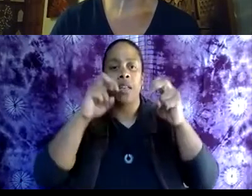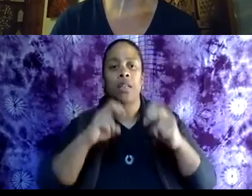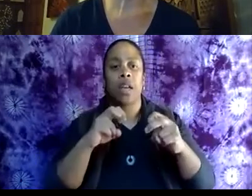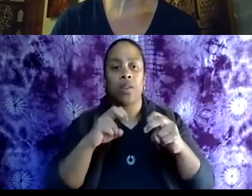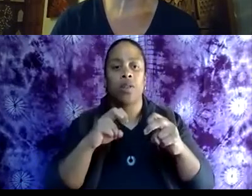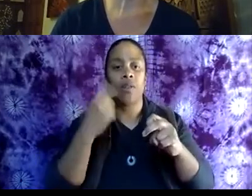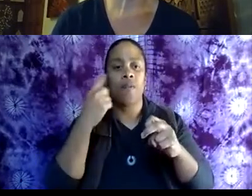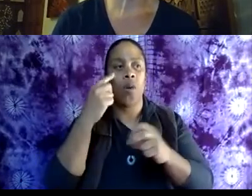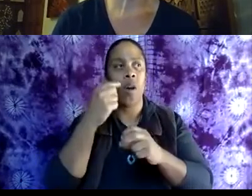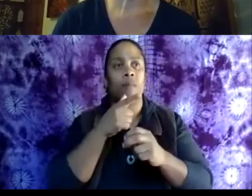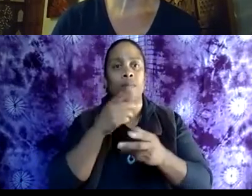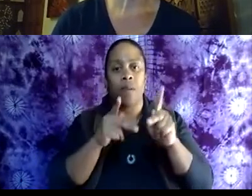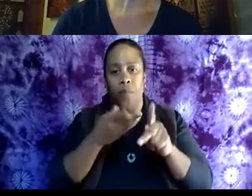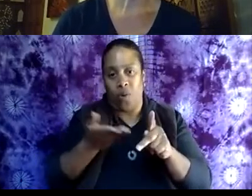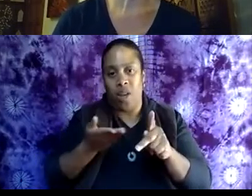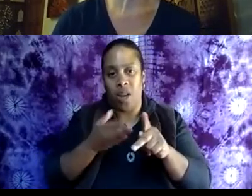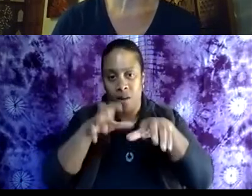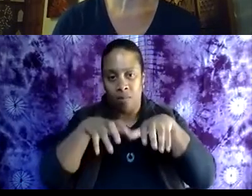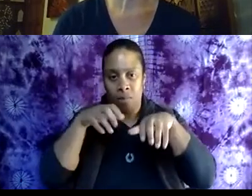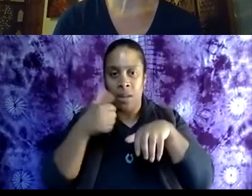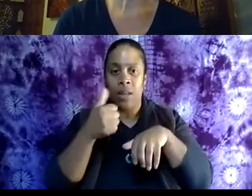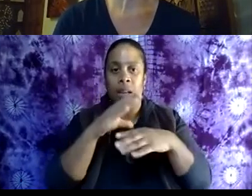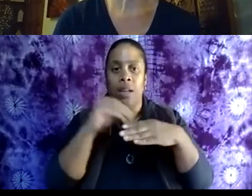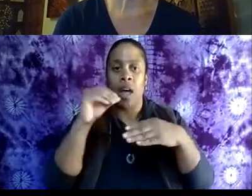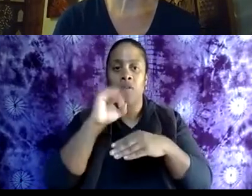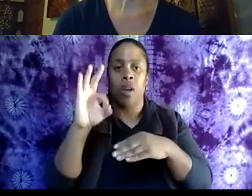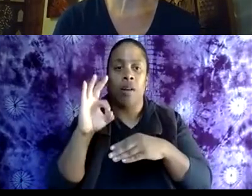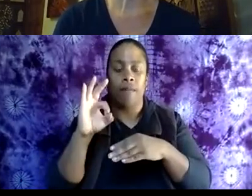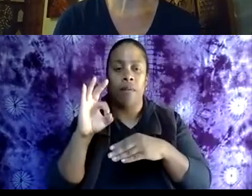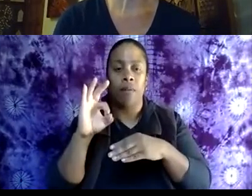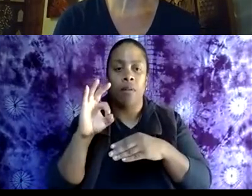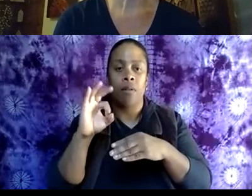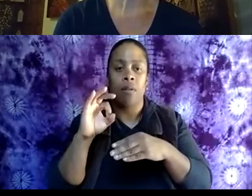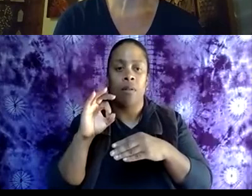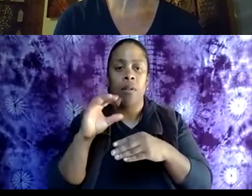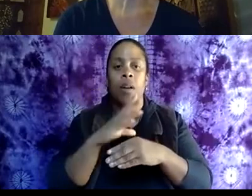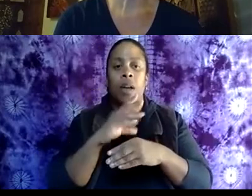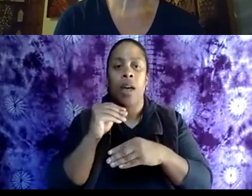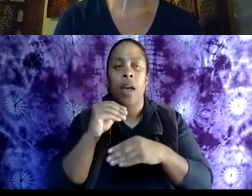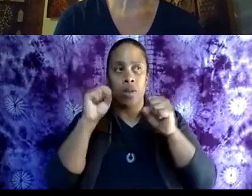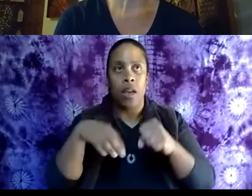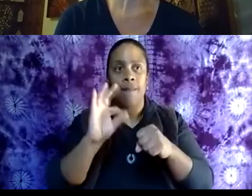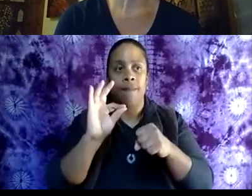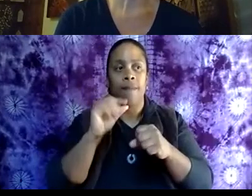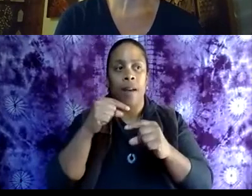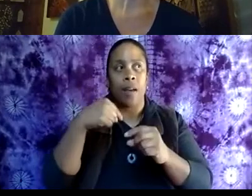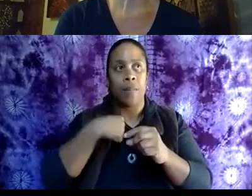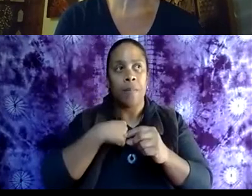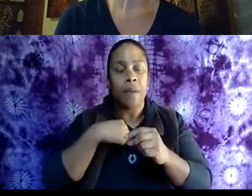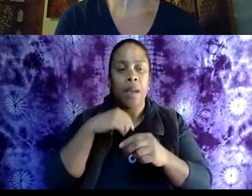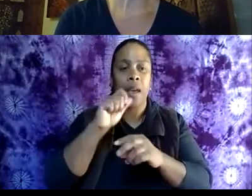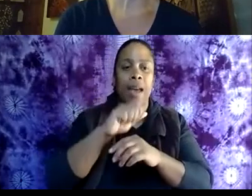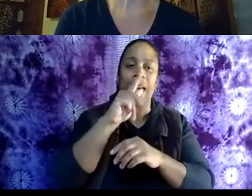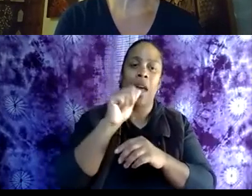this panel tonight or participating. So $10 off with promo code MeWe. And again, you can find me on Karen Coccia, and that's